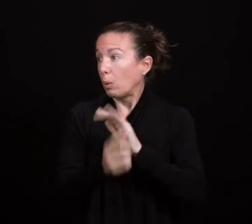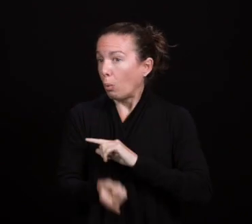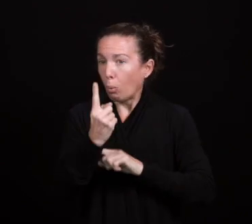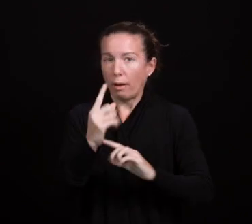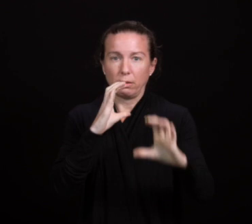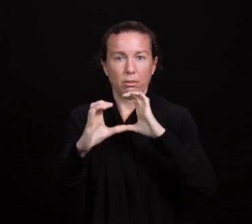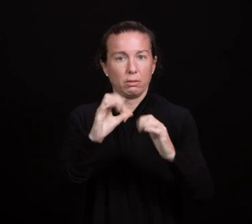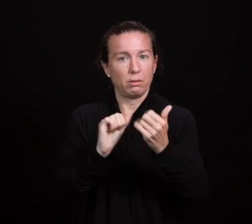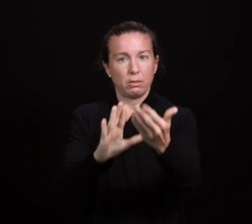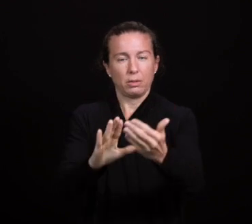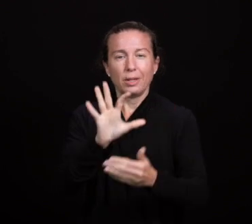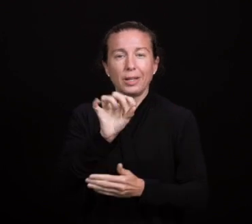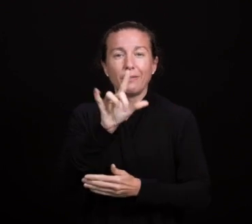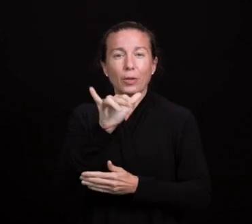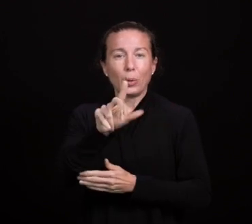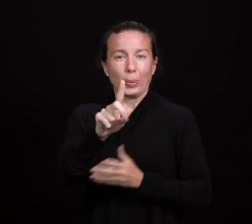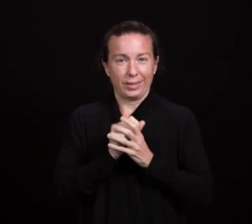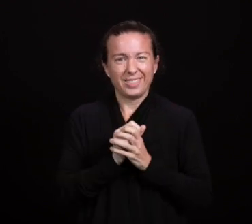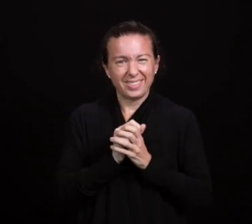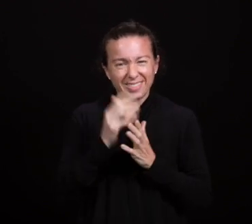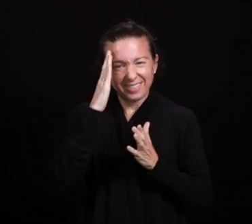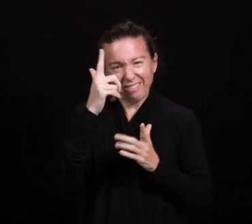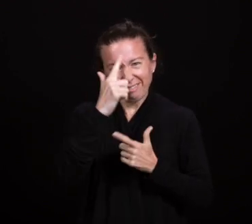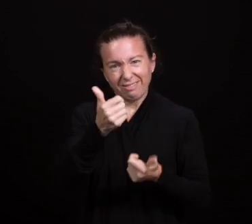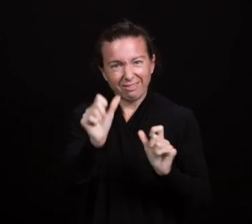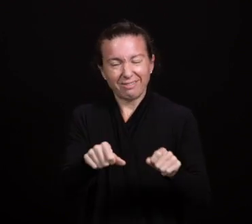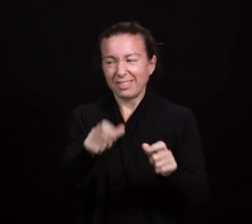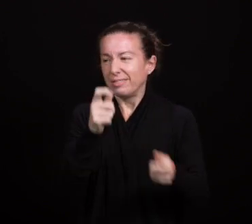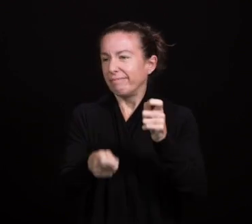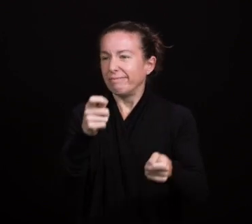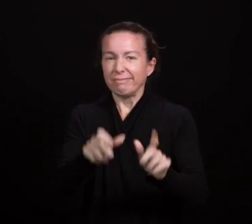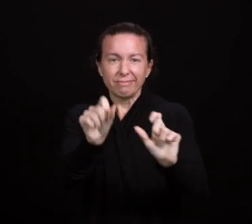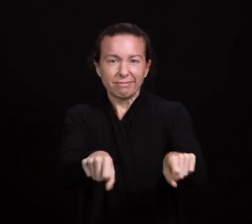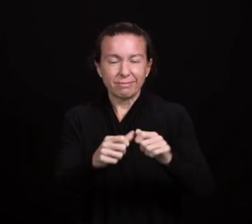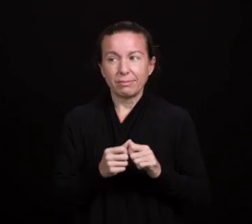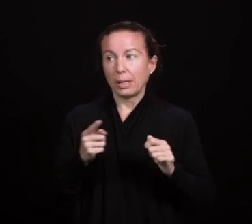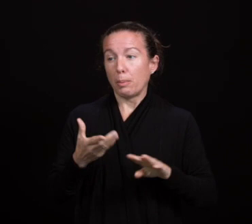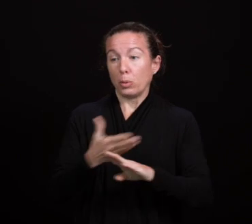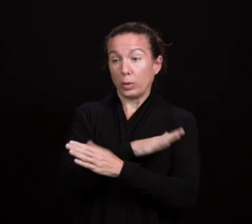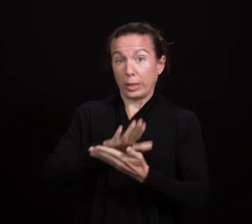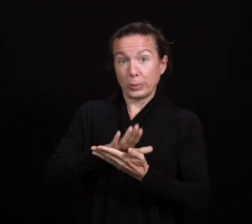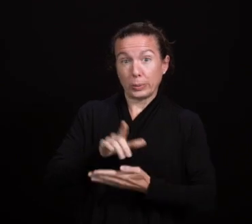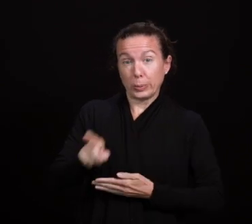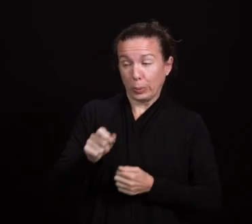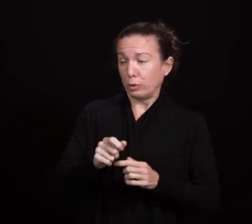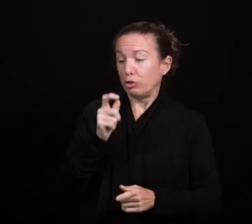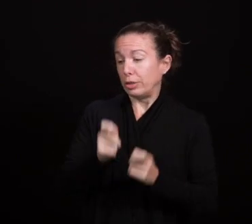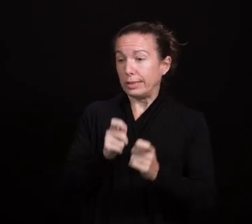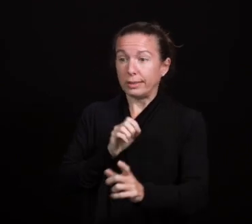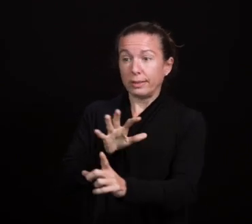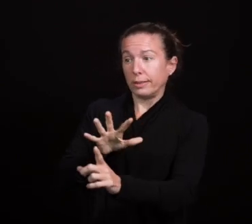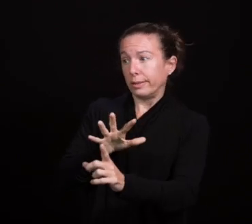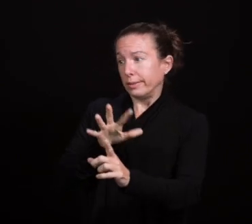pretty fluid. As she's gotten older and she's been at the preschool, she's been exposed to more kids with different hearing loss and